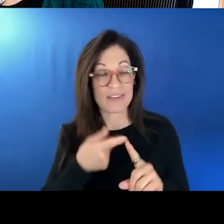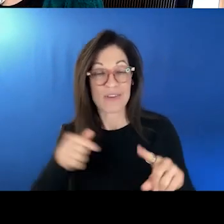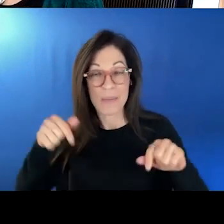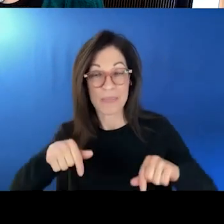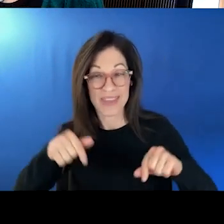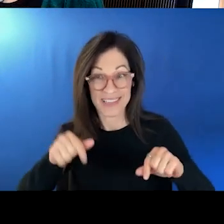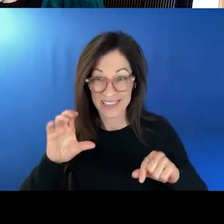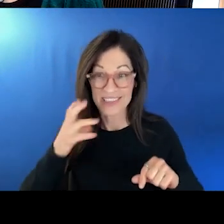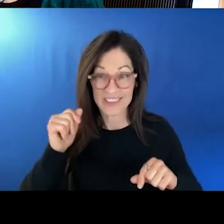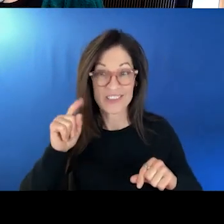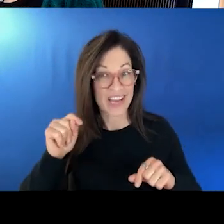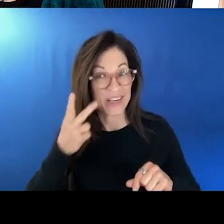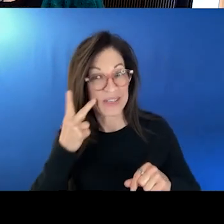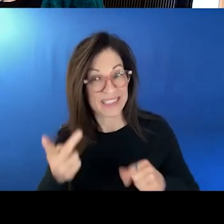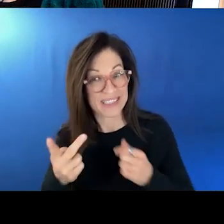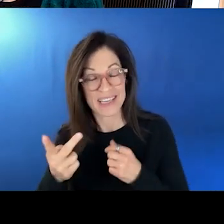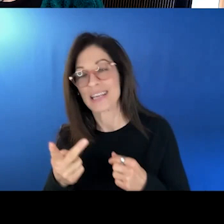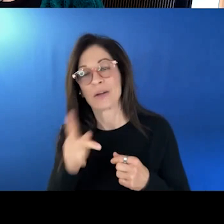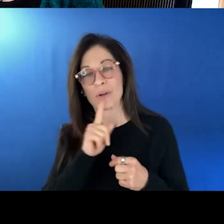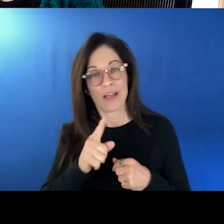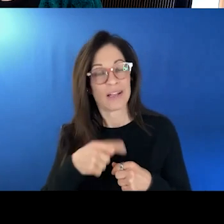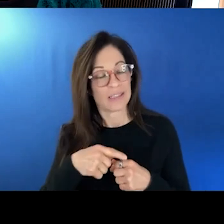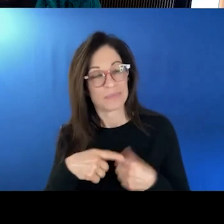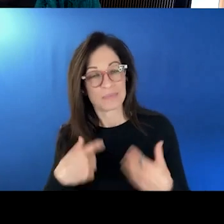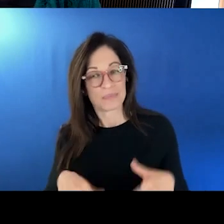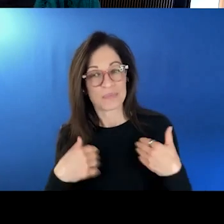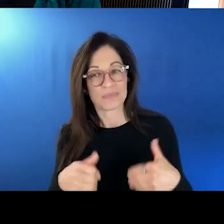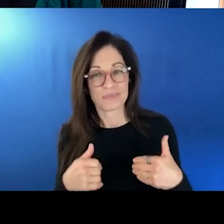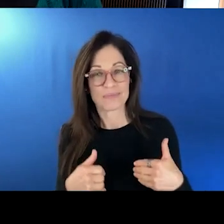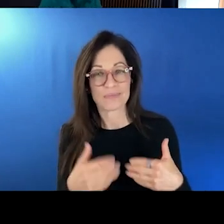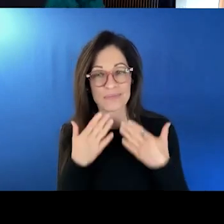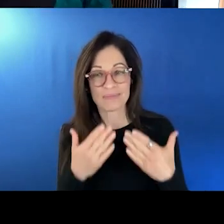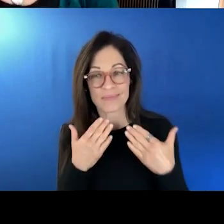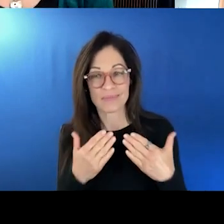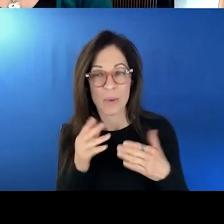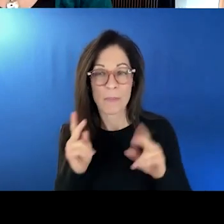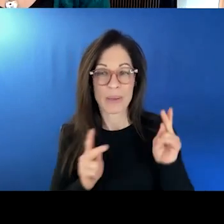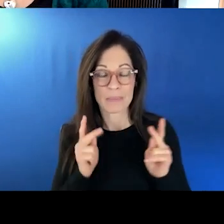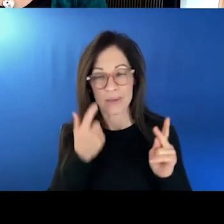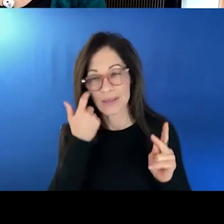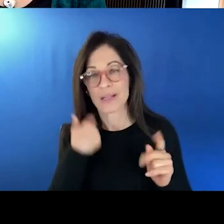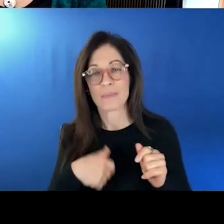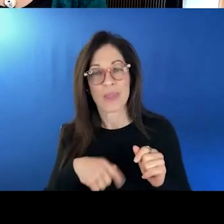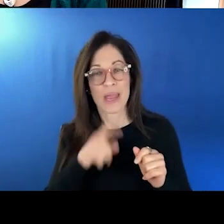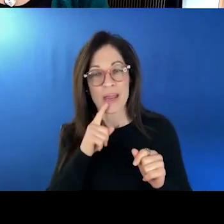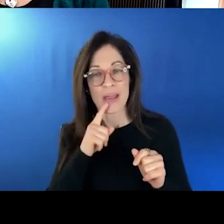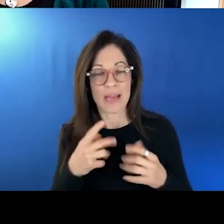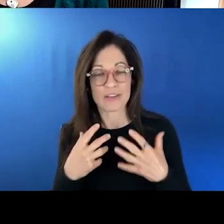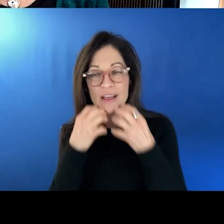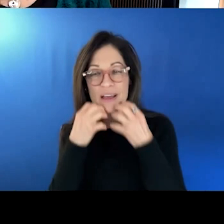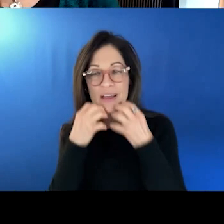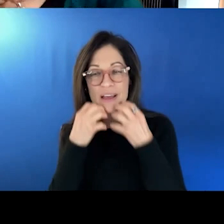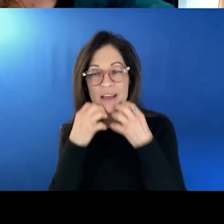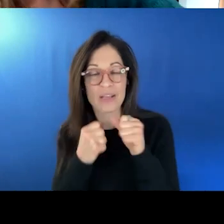think, hit some very high level comments about, you know, the value of follow-up